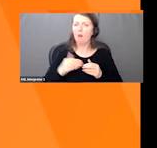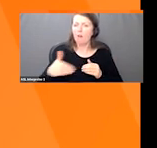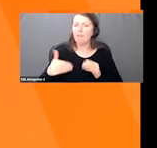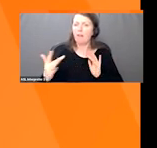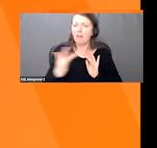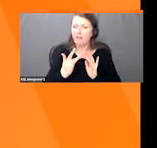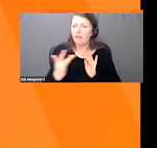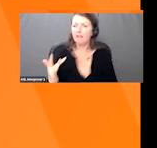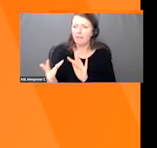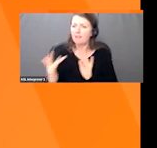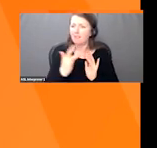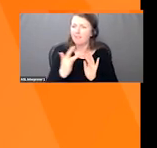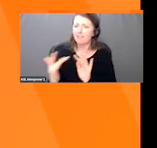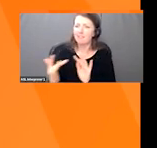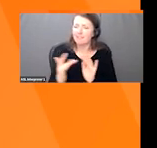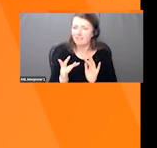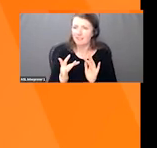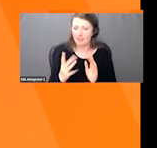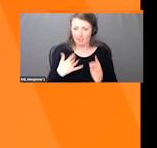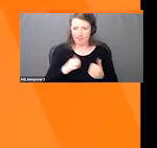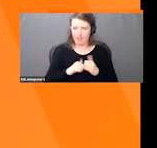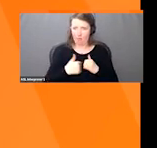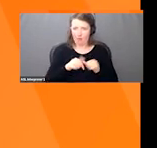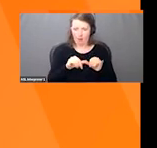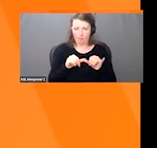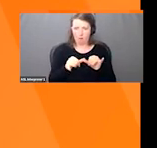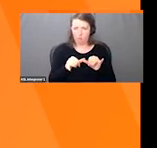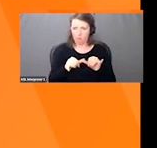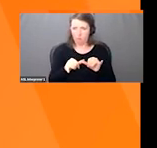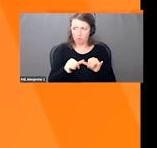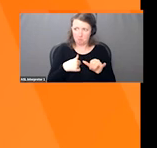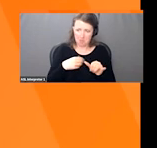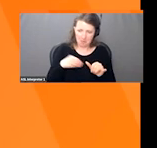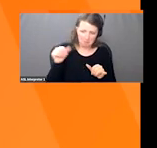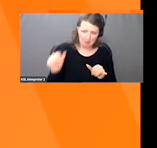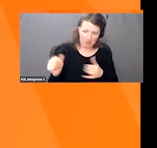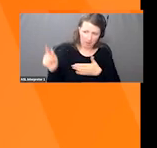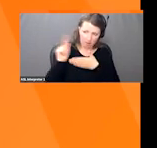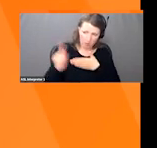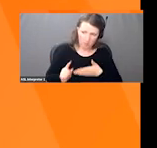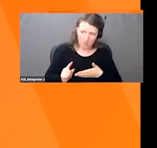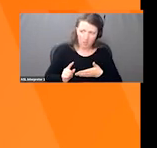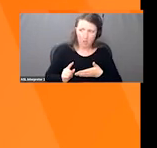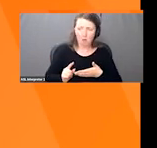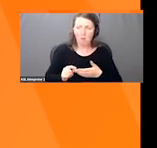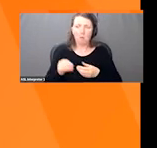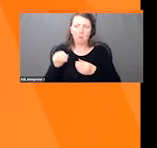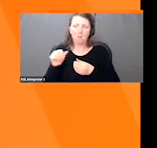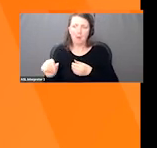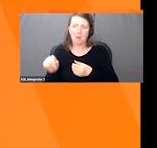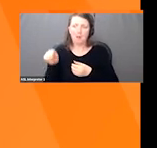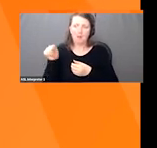individual's efforts, and whether or not I would be wanting to pay them weekly or monthly to do that effort.